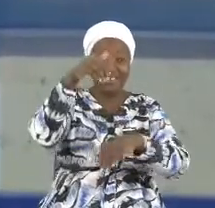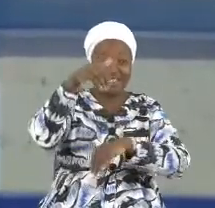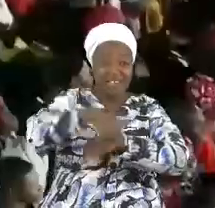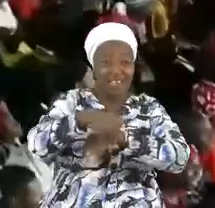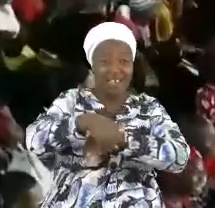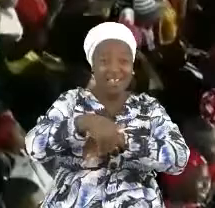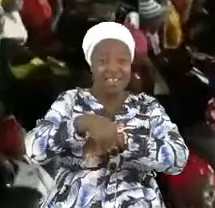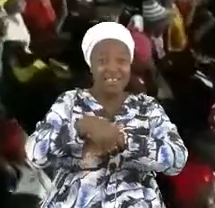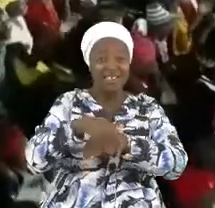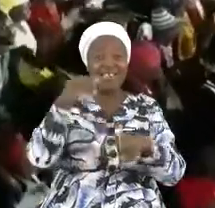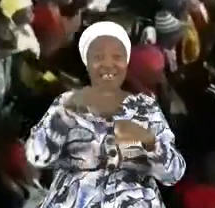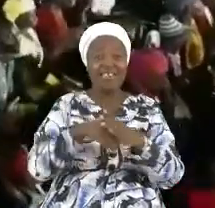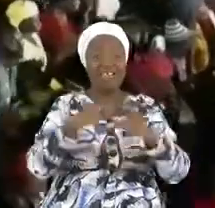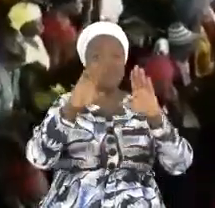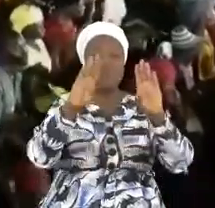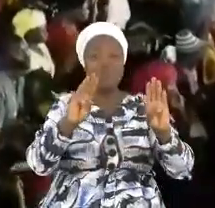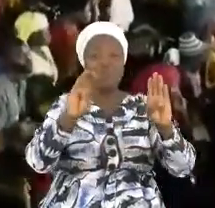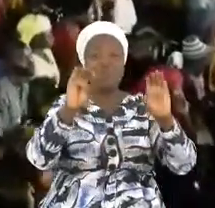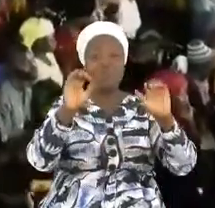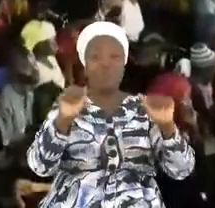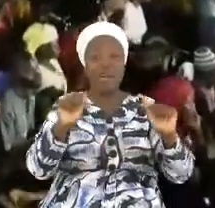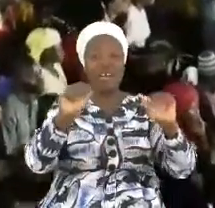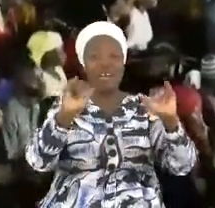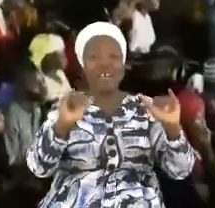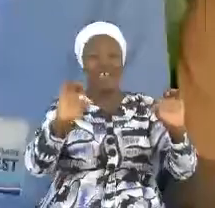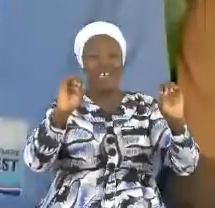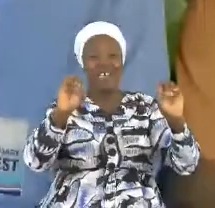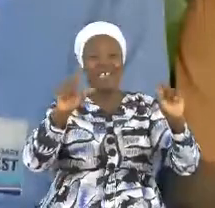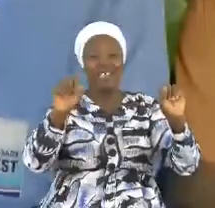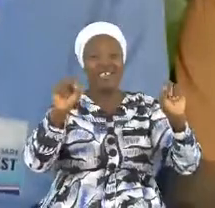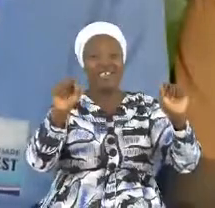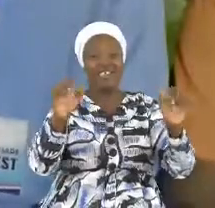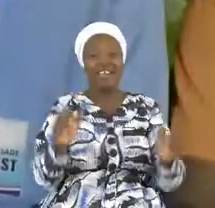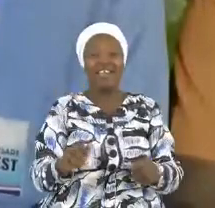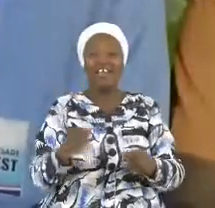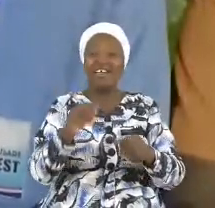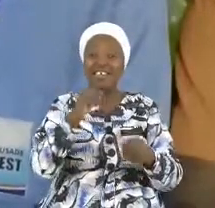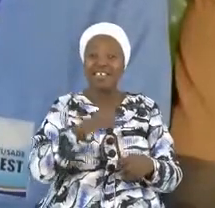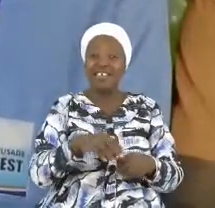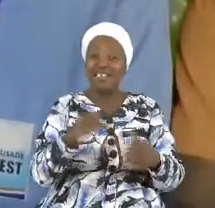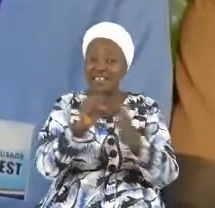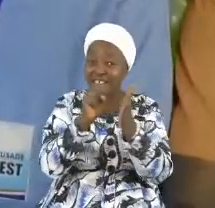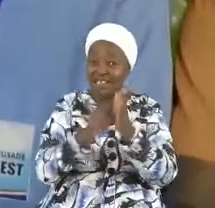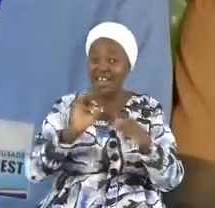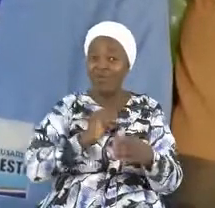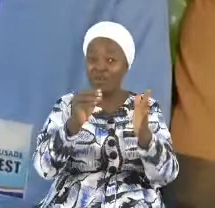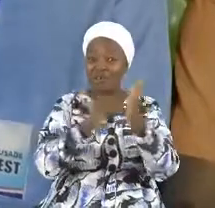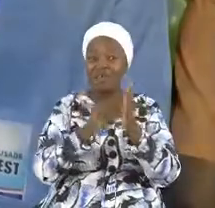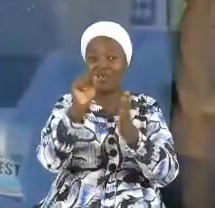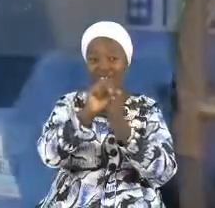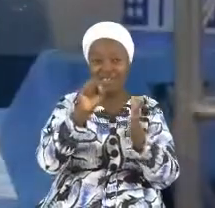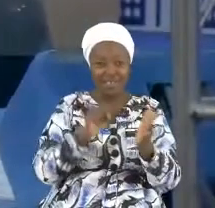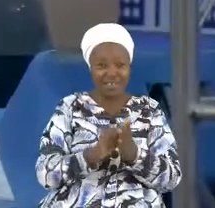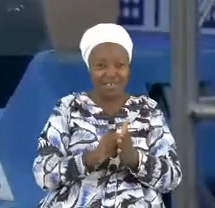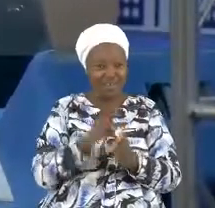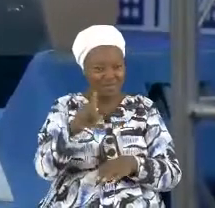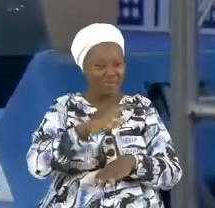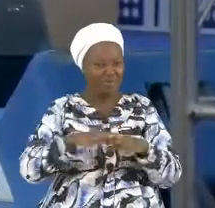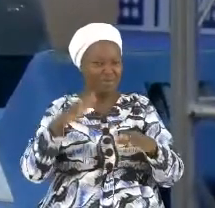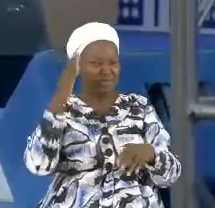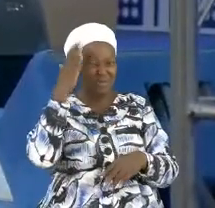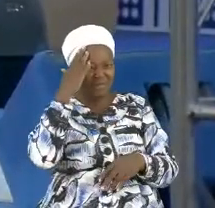stage, our own stage, You don't know, but I will tell